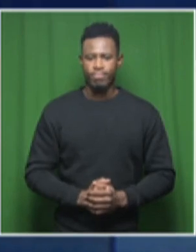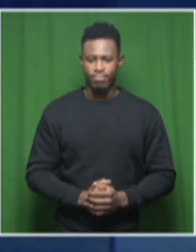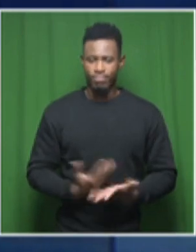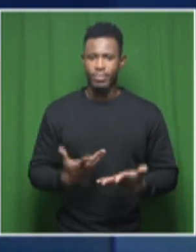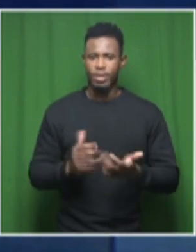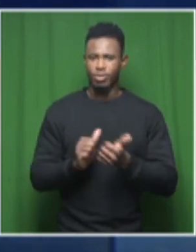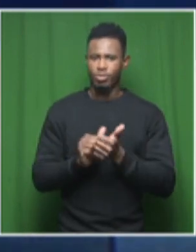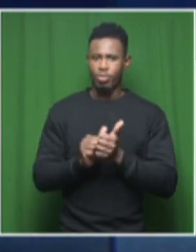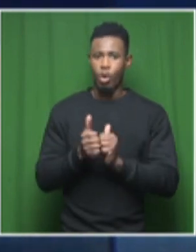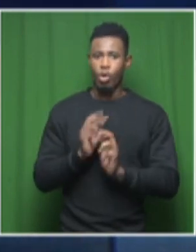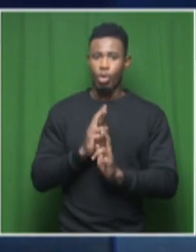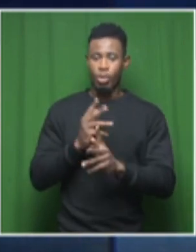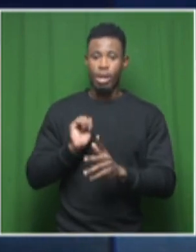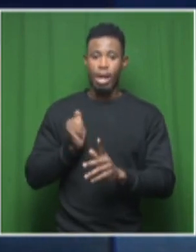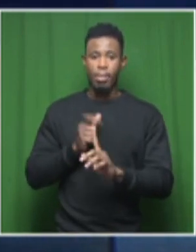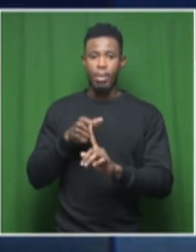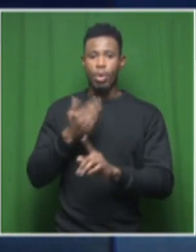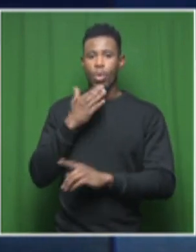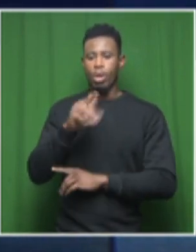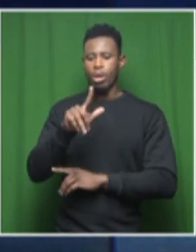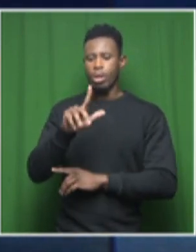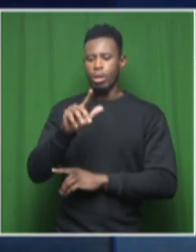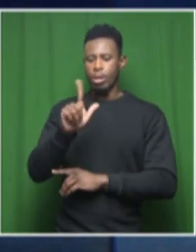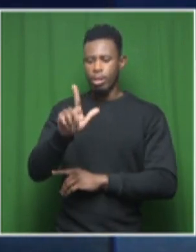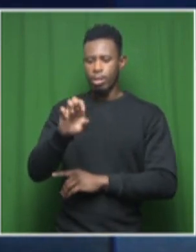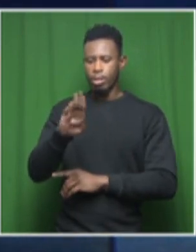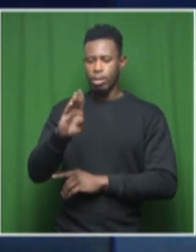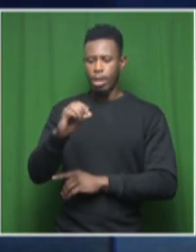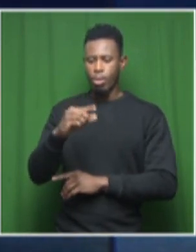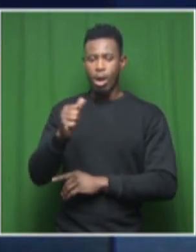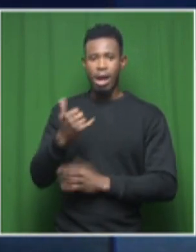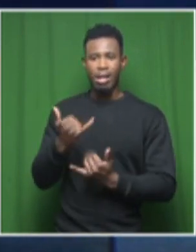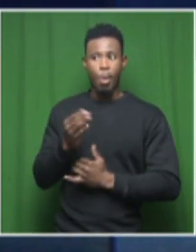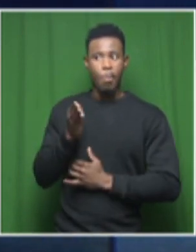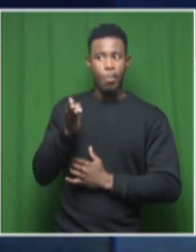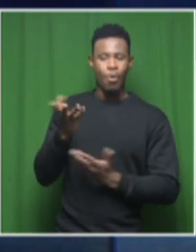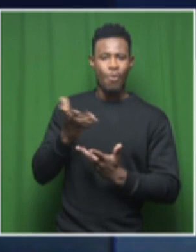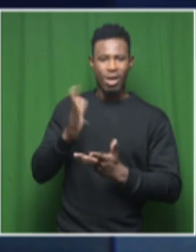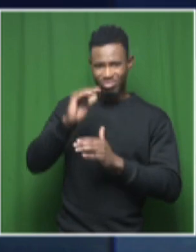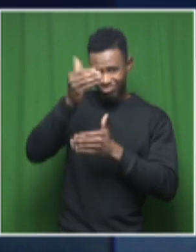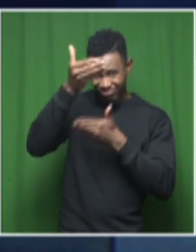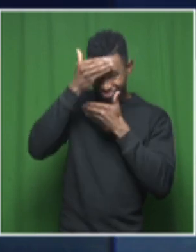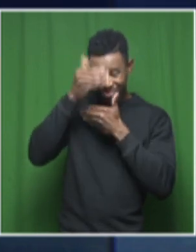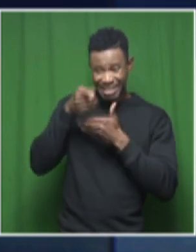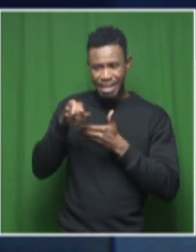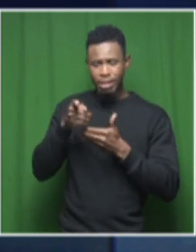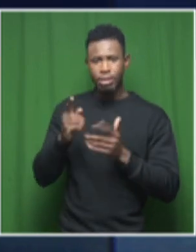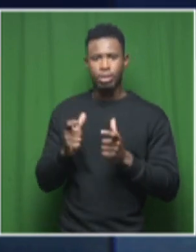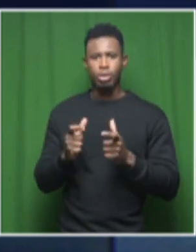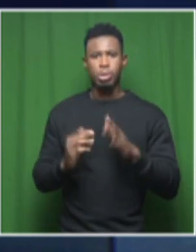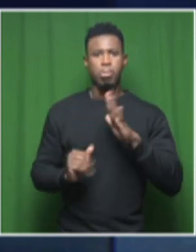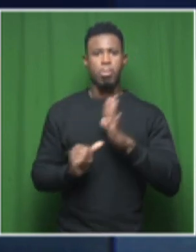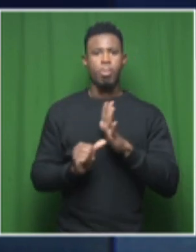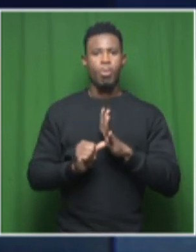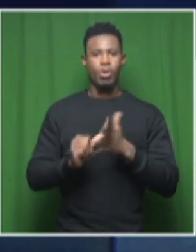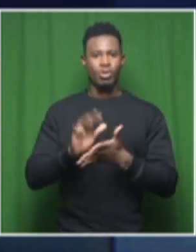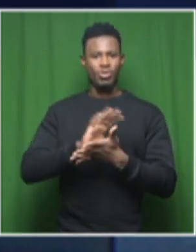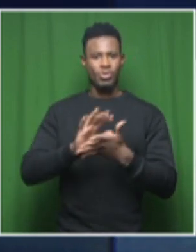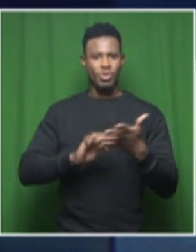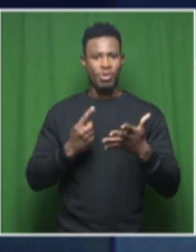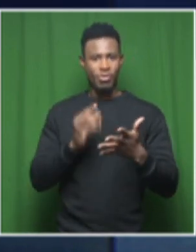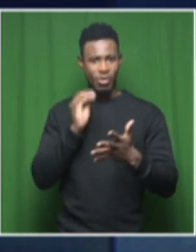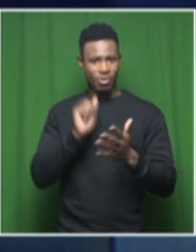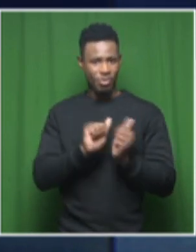Our sports reporter Lebohang Dube is in Rabat, and this certainly is the biggest sporting story today, and is undoubtedly